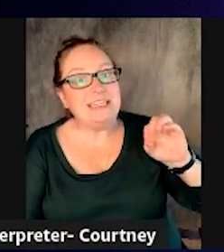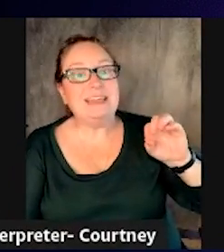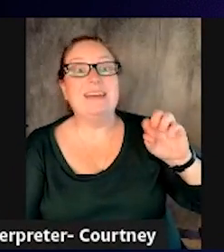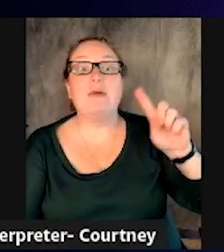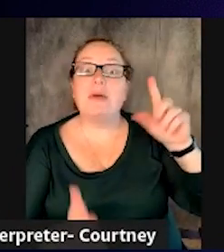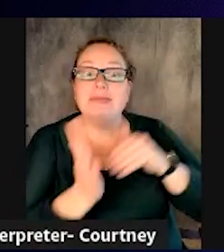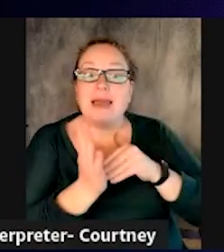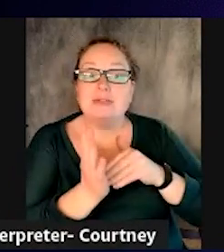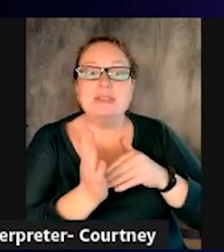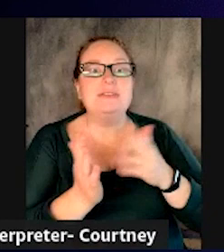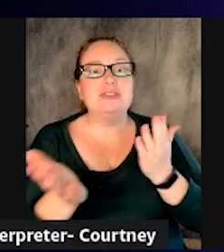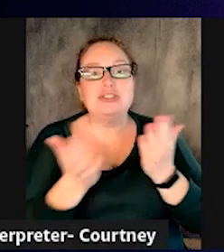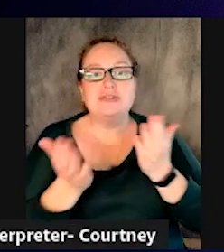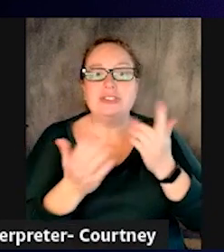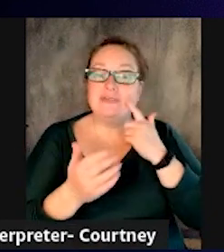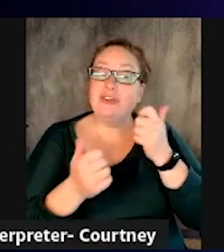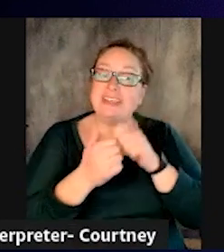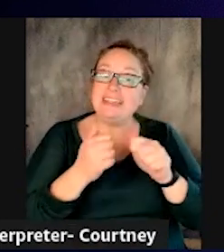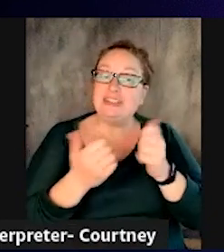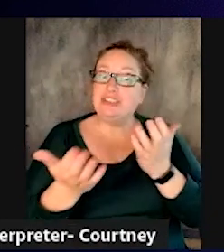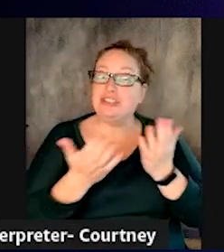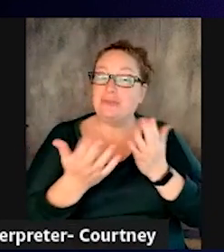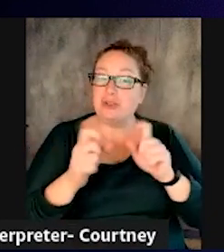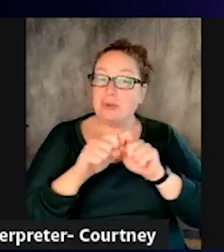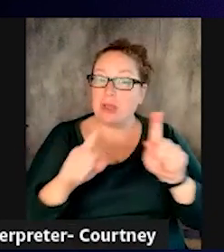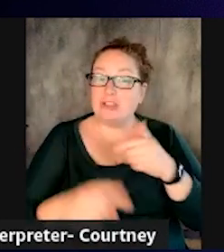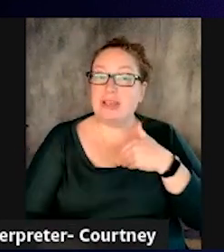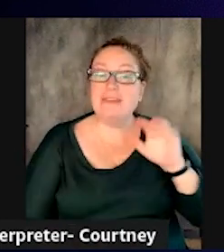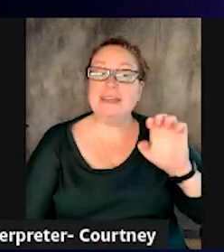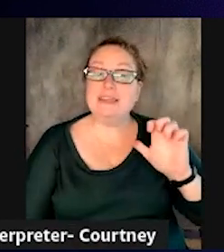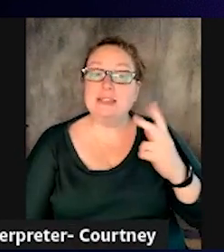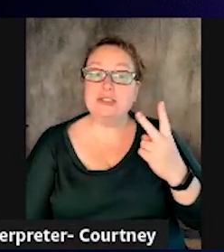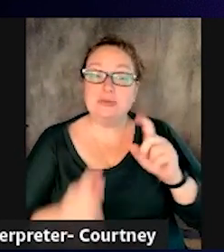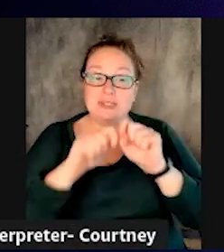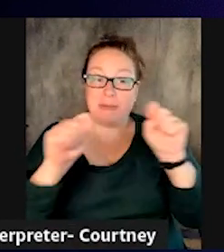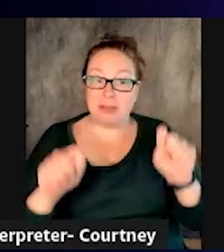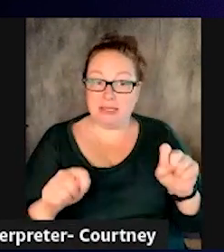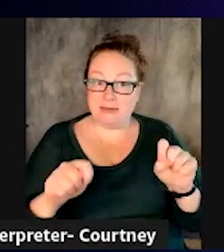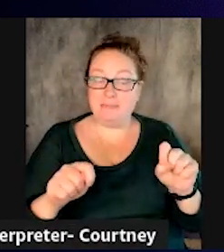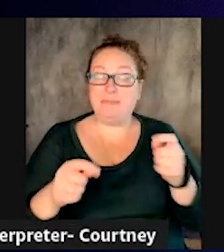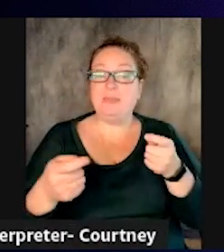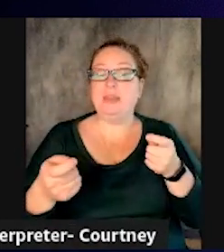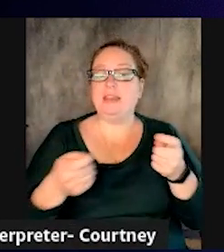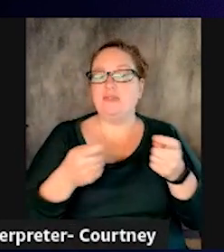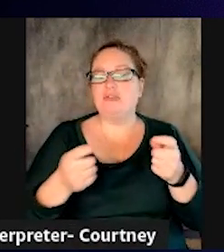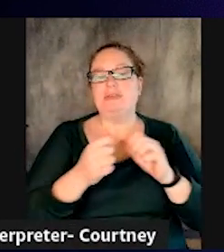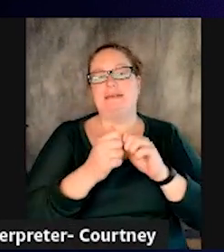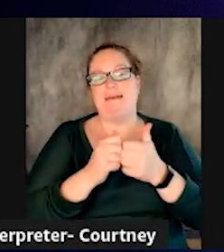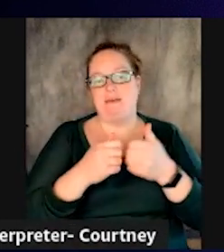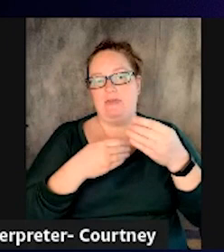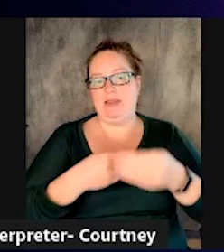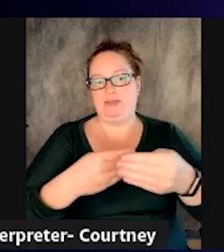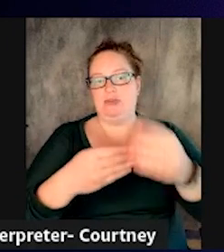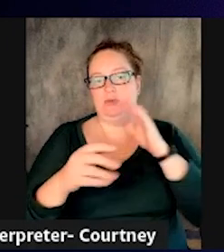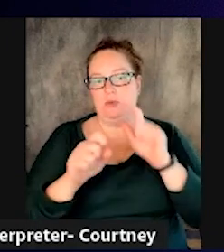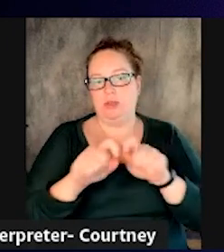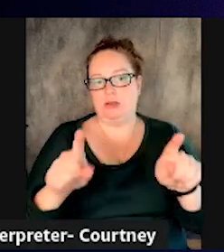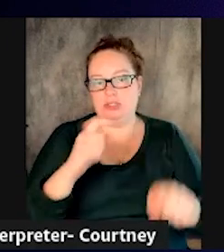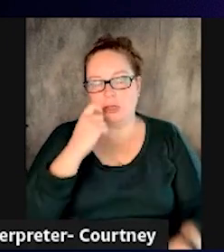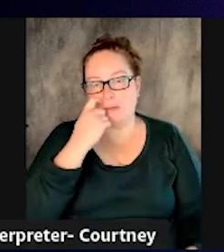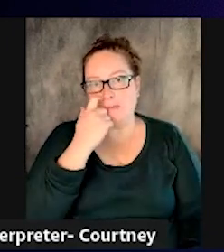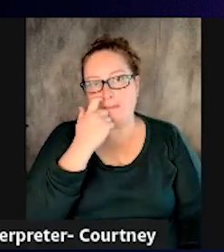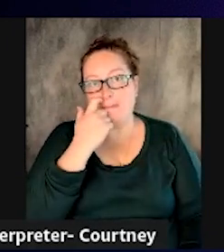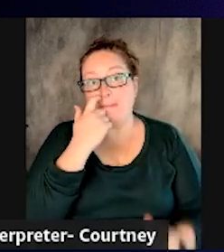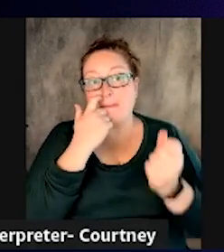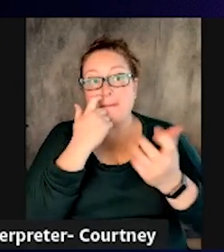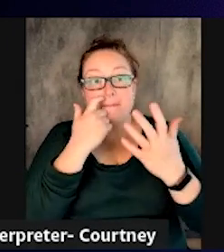for every server that you launch, there's an EC2 template that controls how the instance is launched. And a lot of our customers